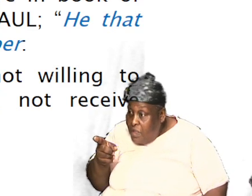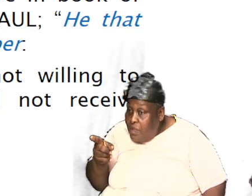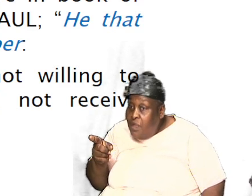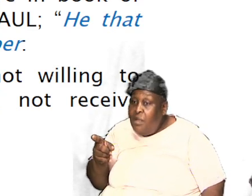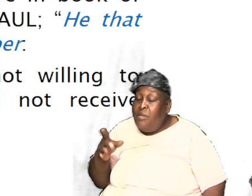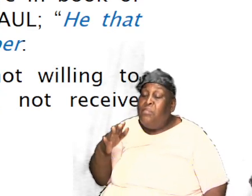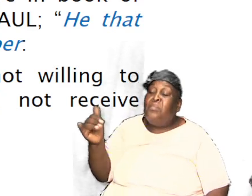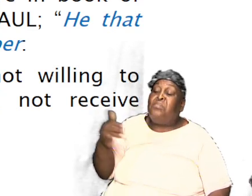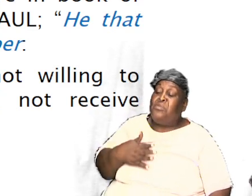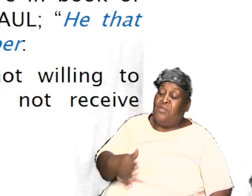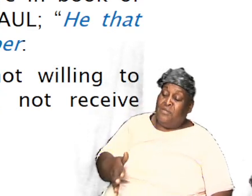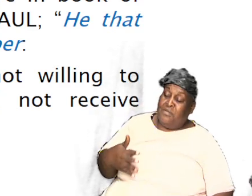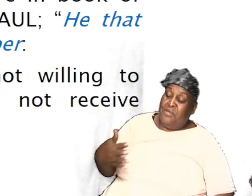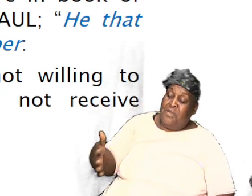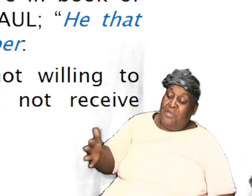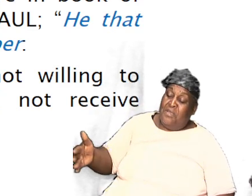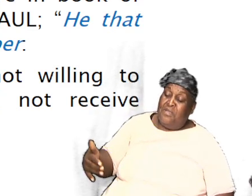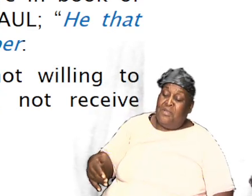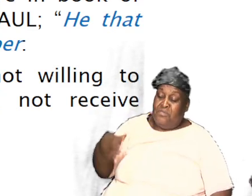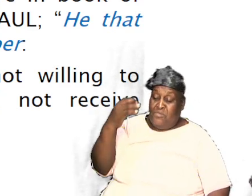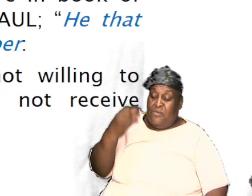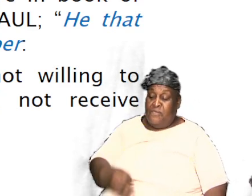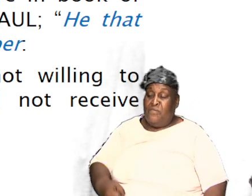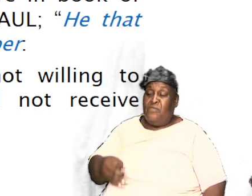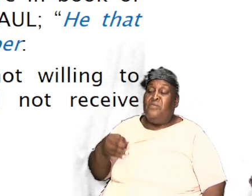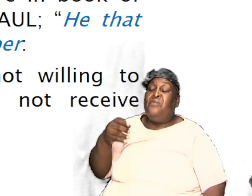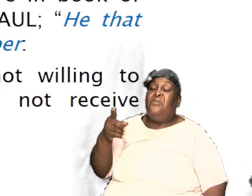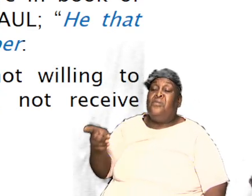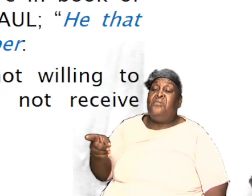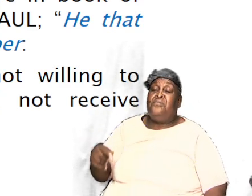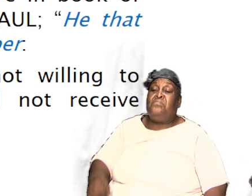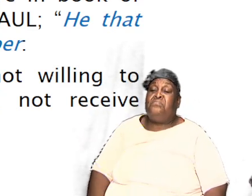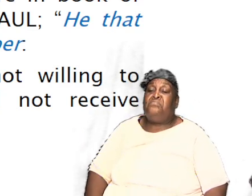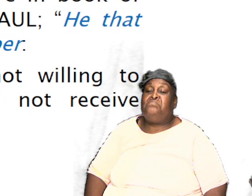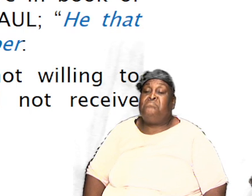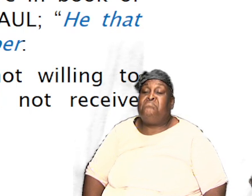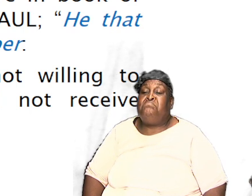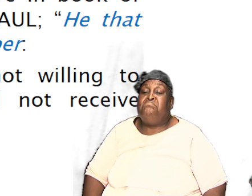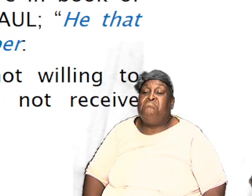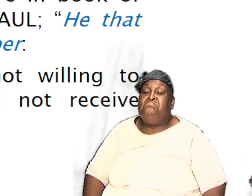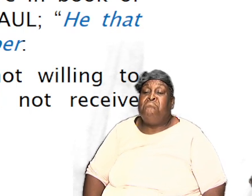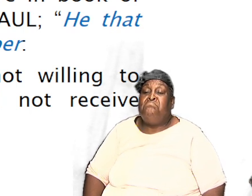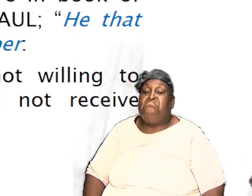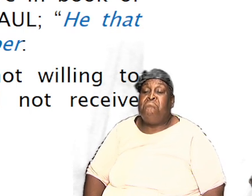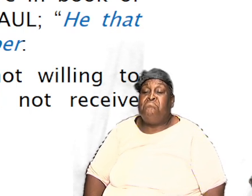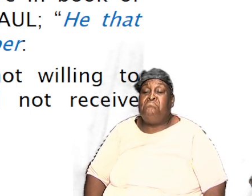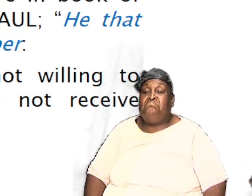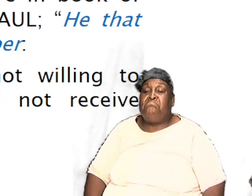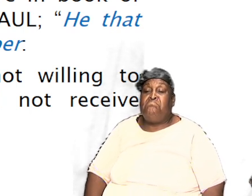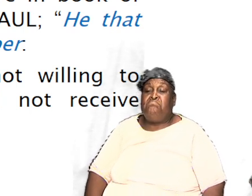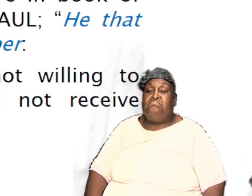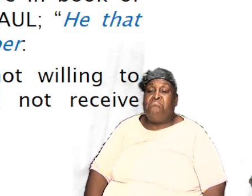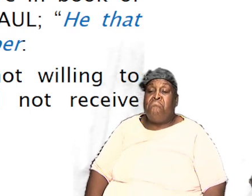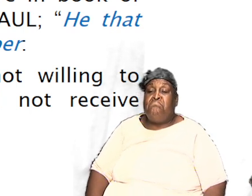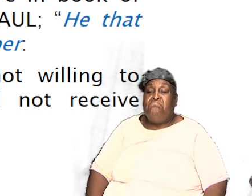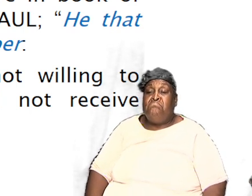by the things that were before him, by the toys, the first thing that